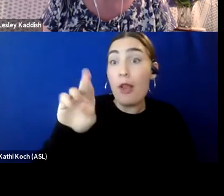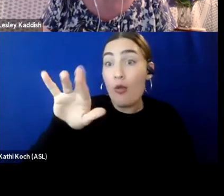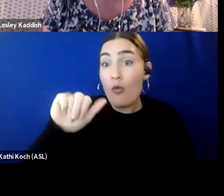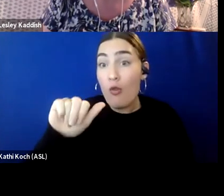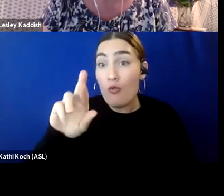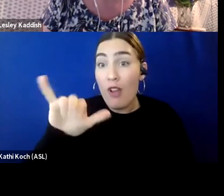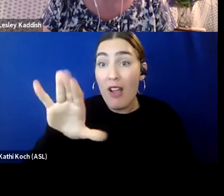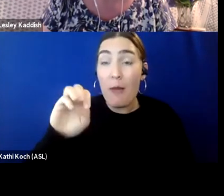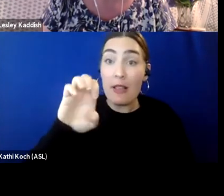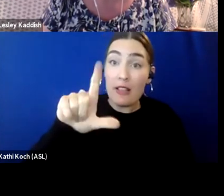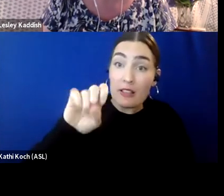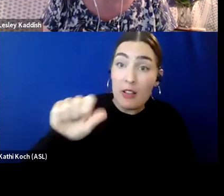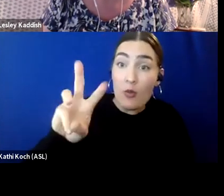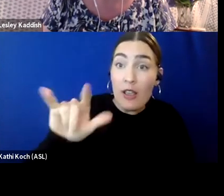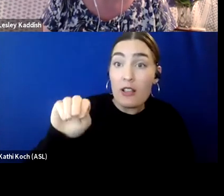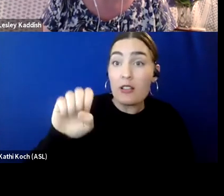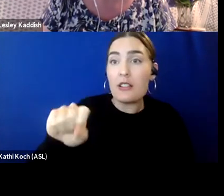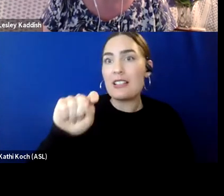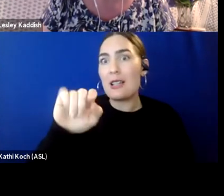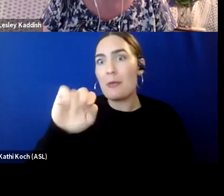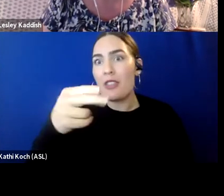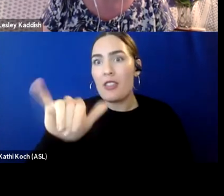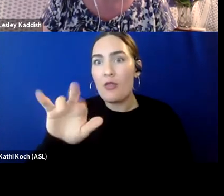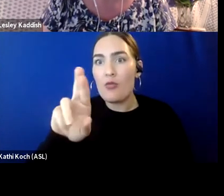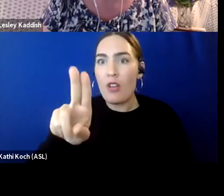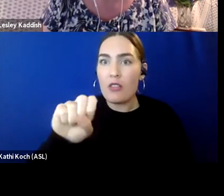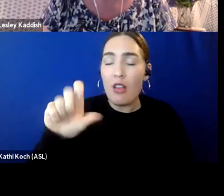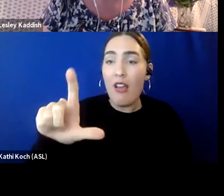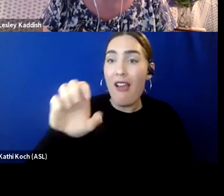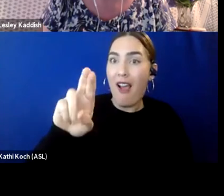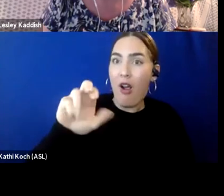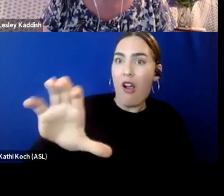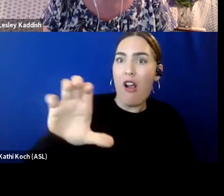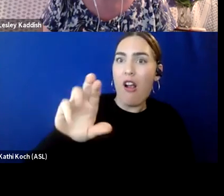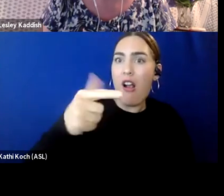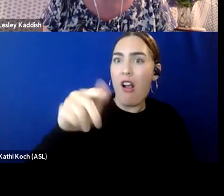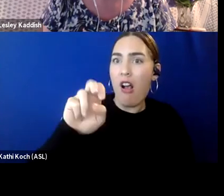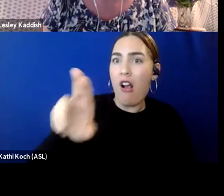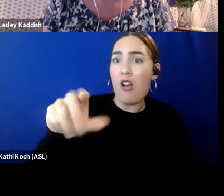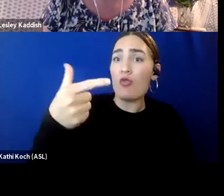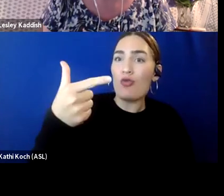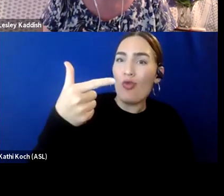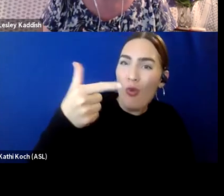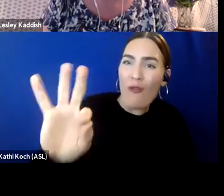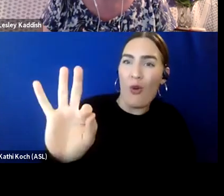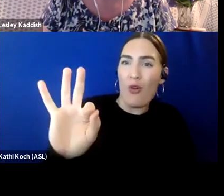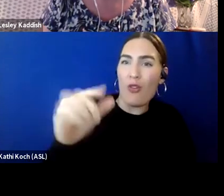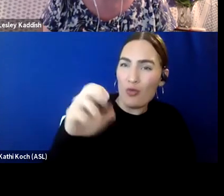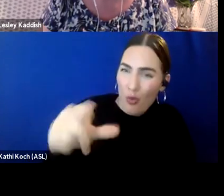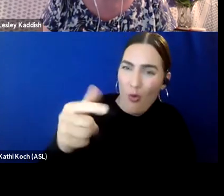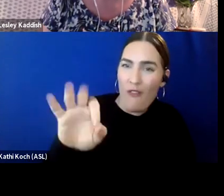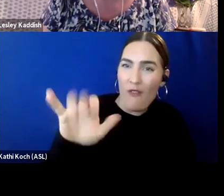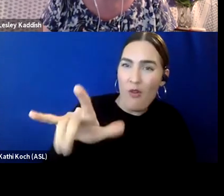Melissa Williams, Timothy Russell, Eric Garner, George Floyd,